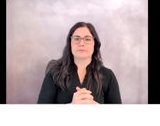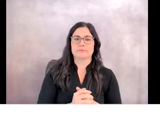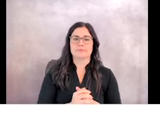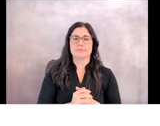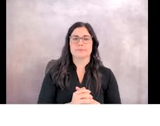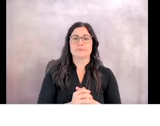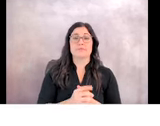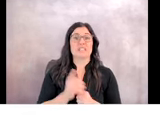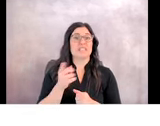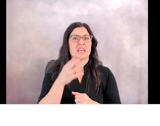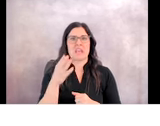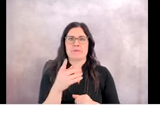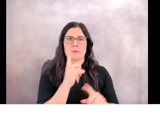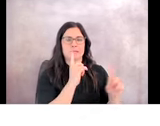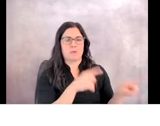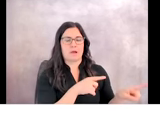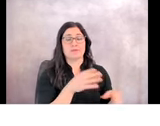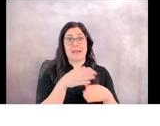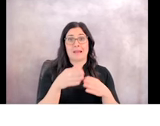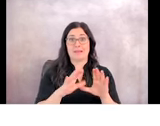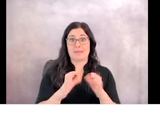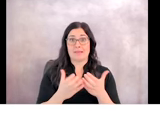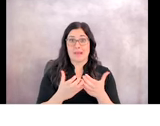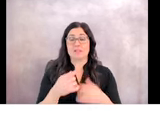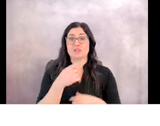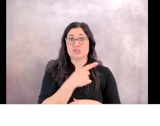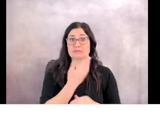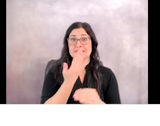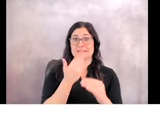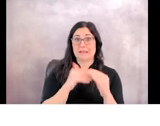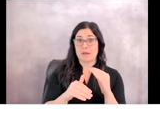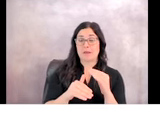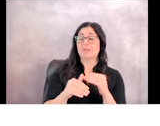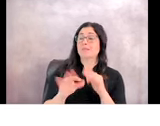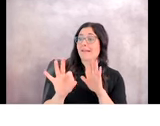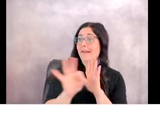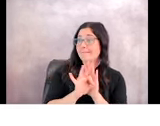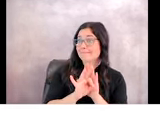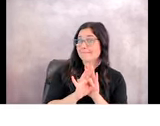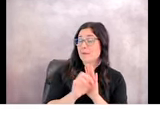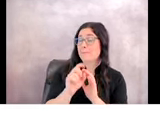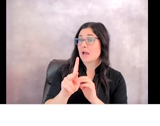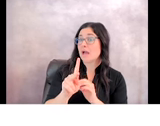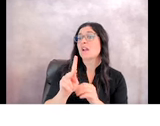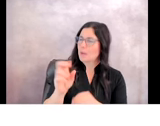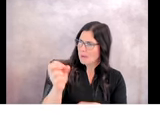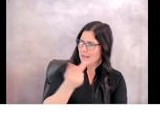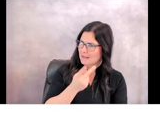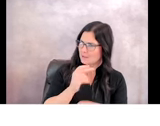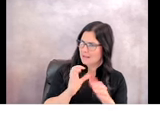And he never did. And at the end of the class, she also sent you received an F, but come back.